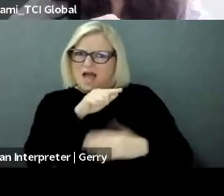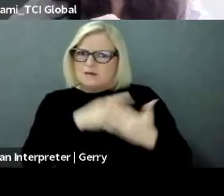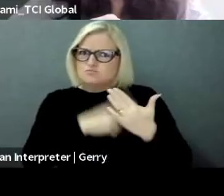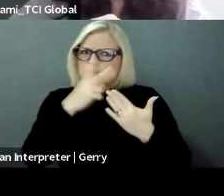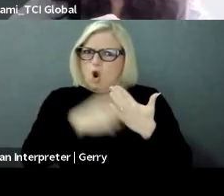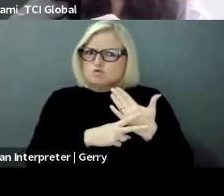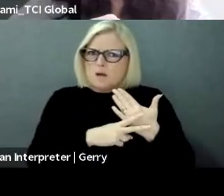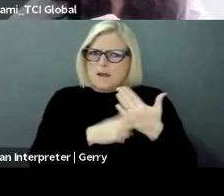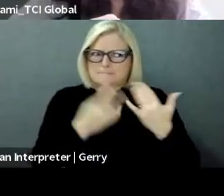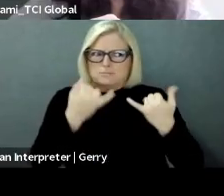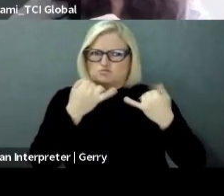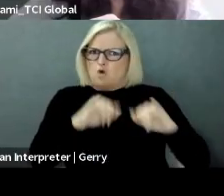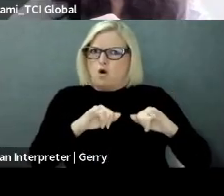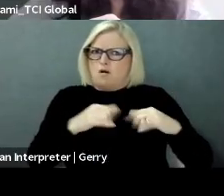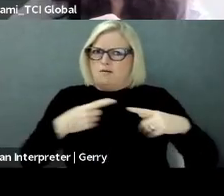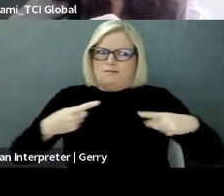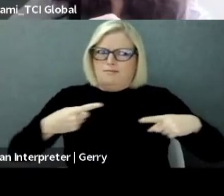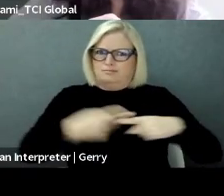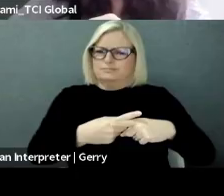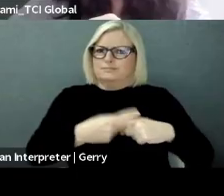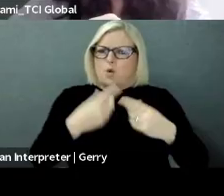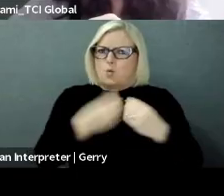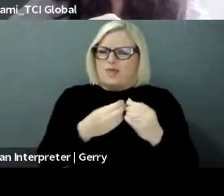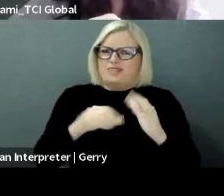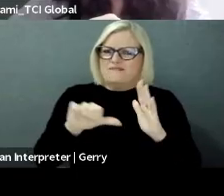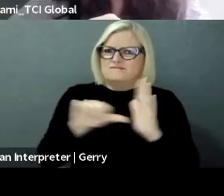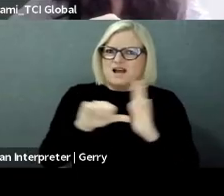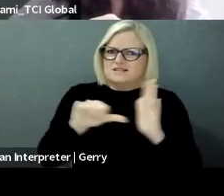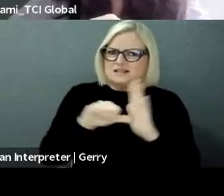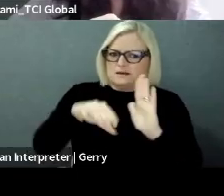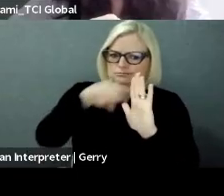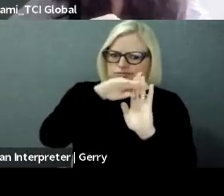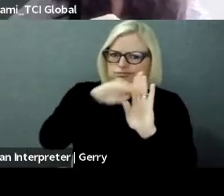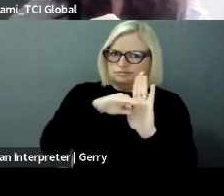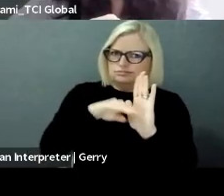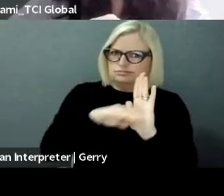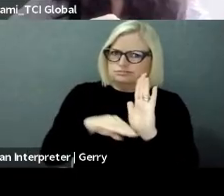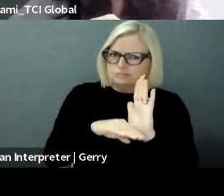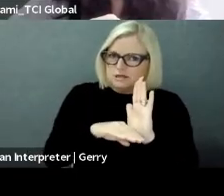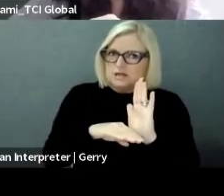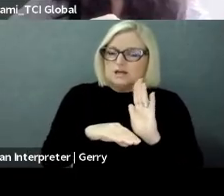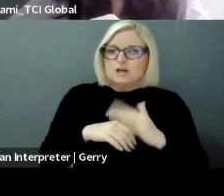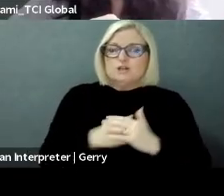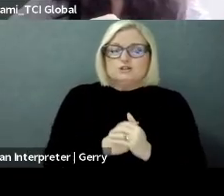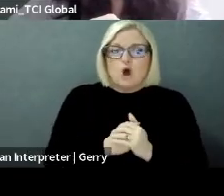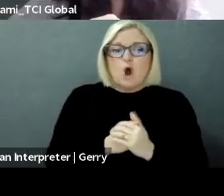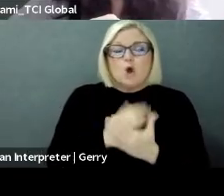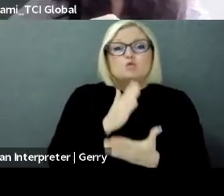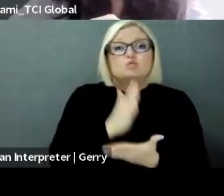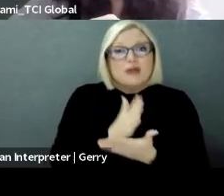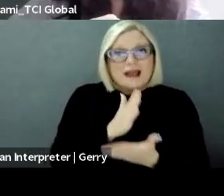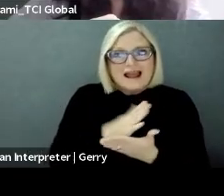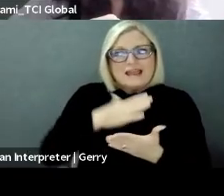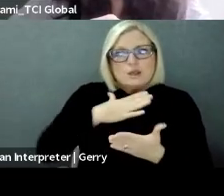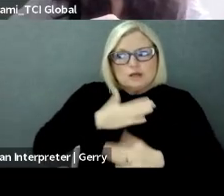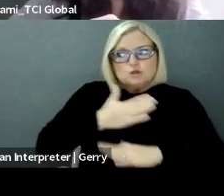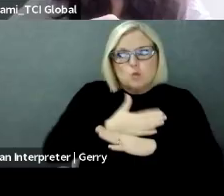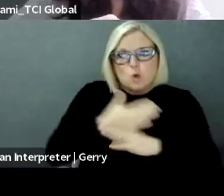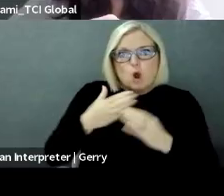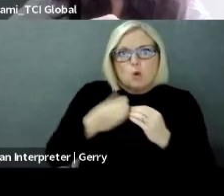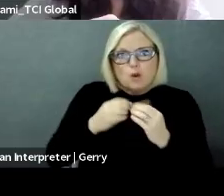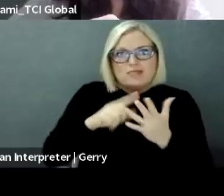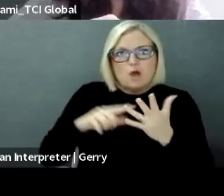indirectly sustaining institutional approaches. And so you really need to be working really closely with OPDs of people with